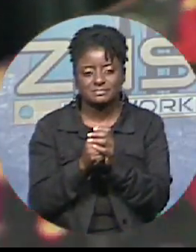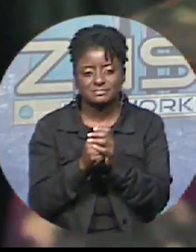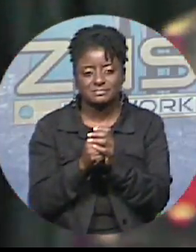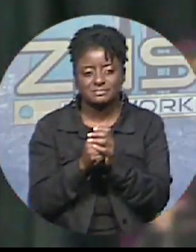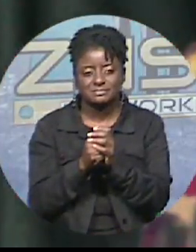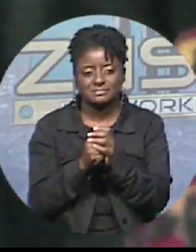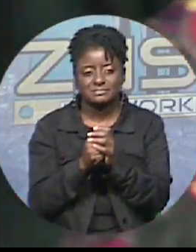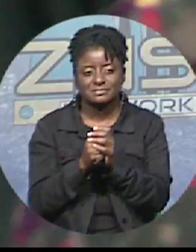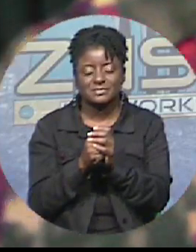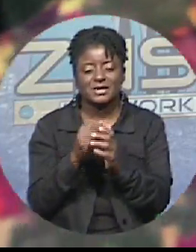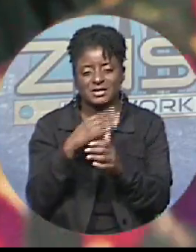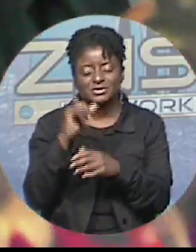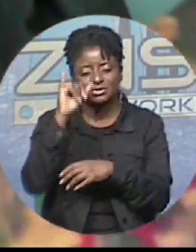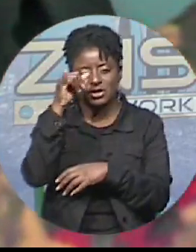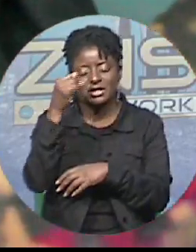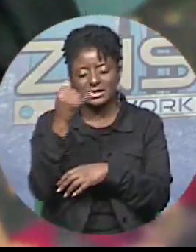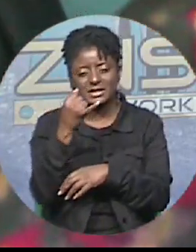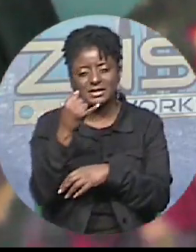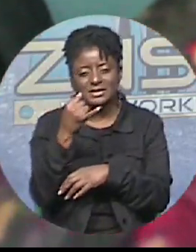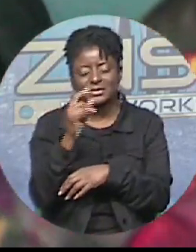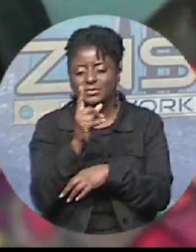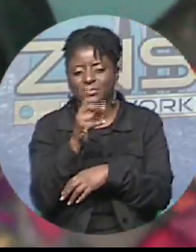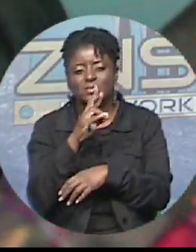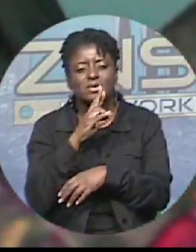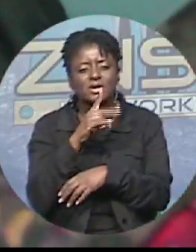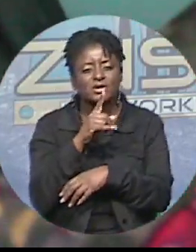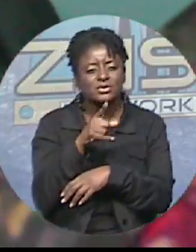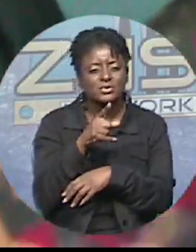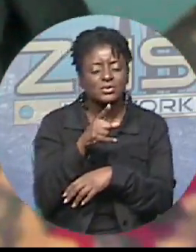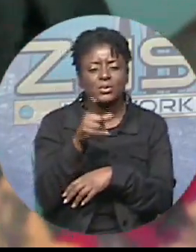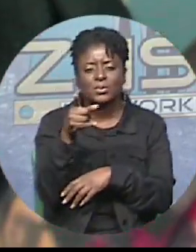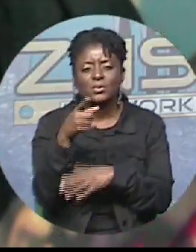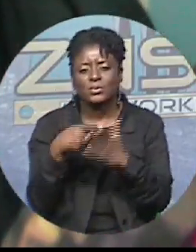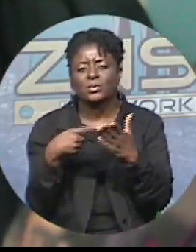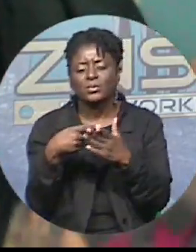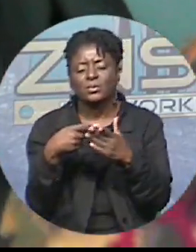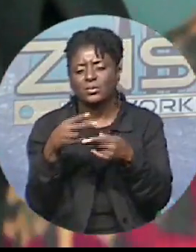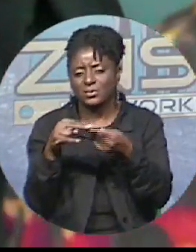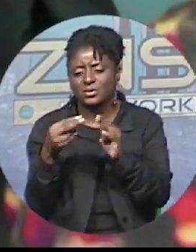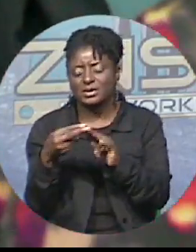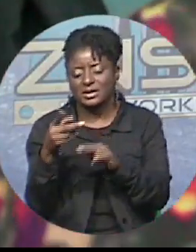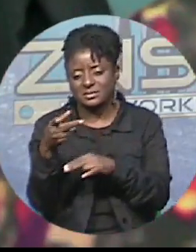Oh, I forgot Johnny. Johnny, where are you? What place is Johnny?